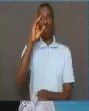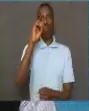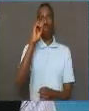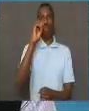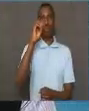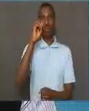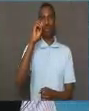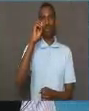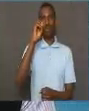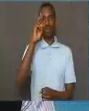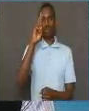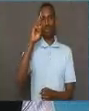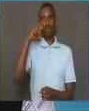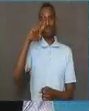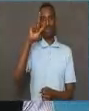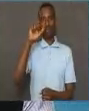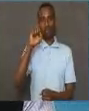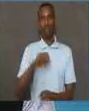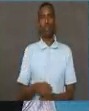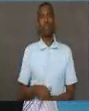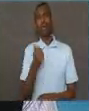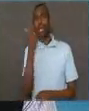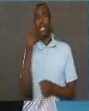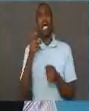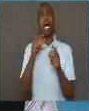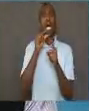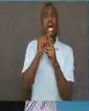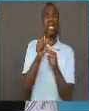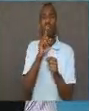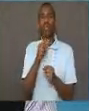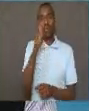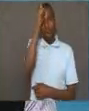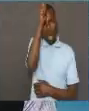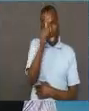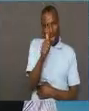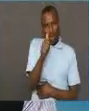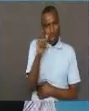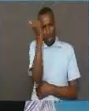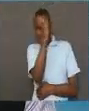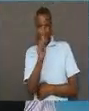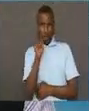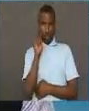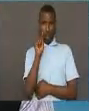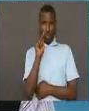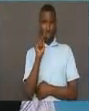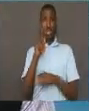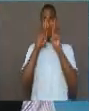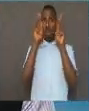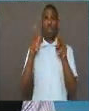In other words, our axis can be any point along the